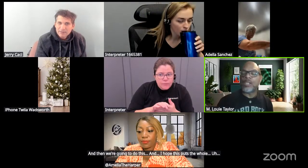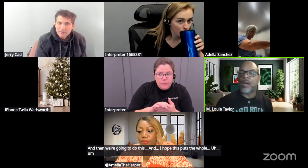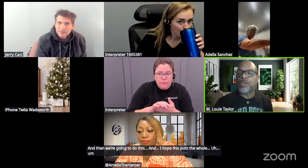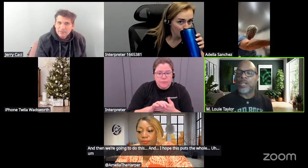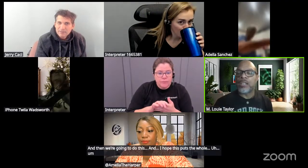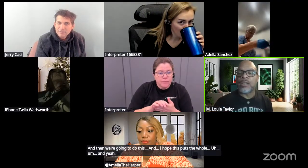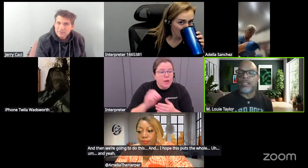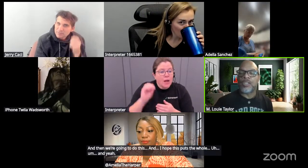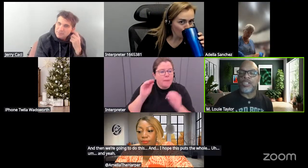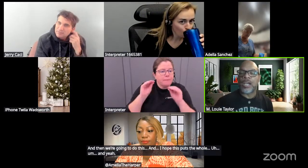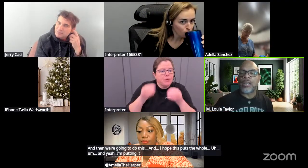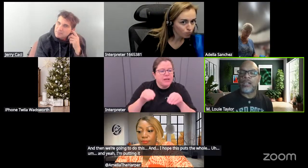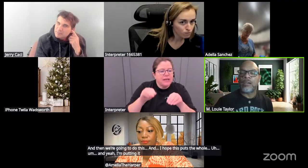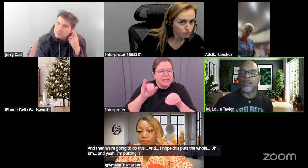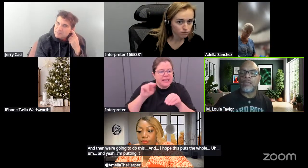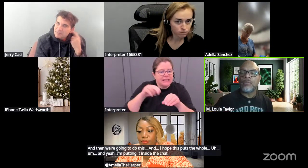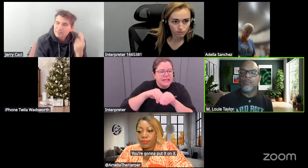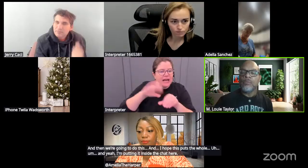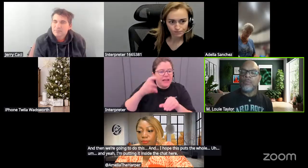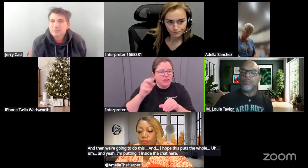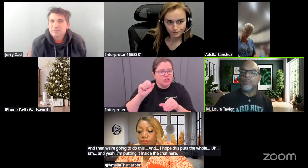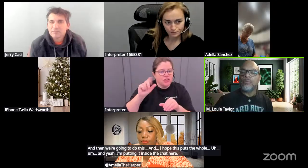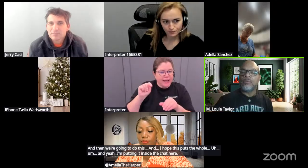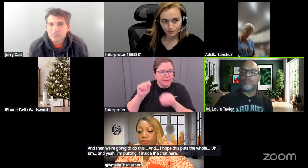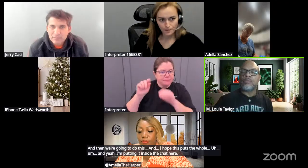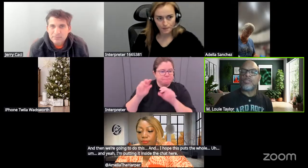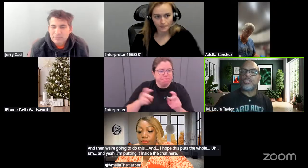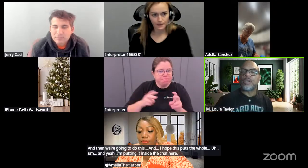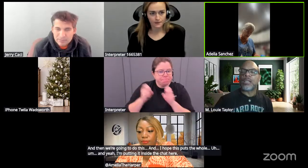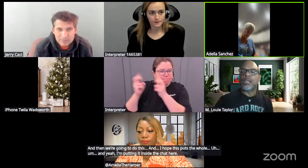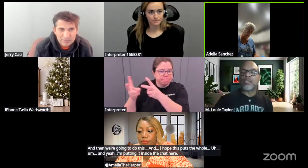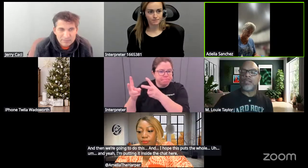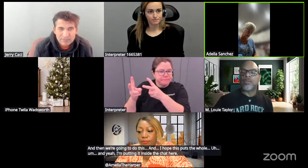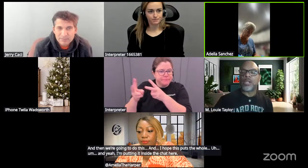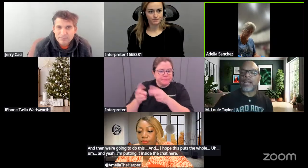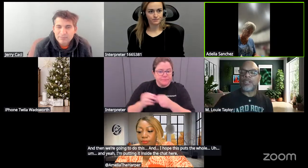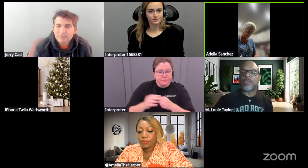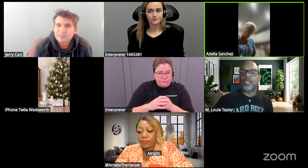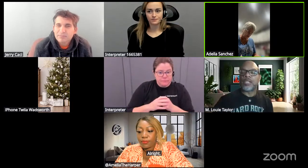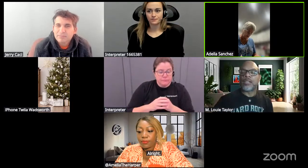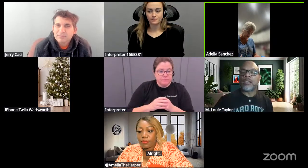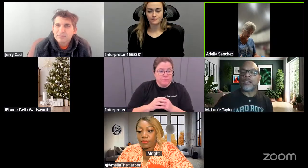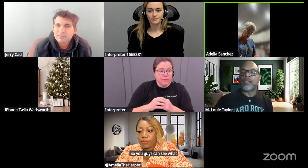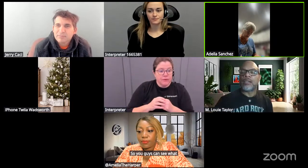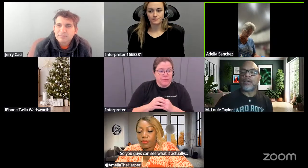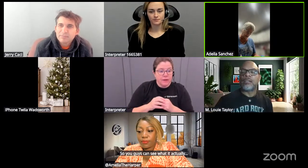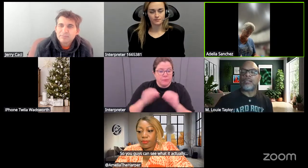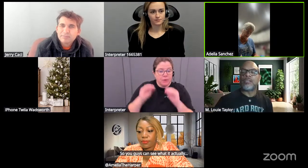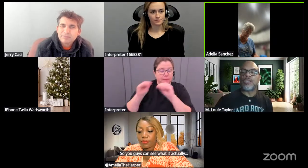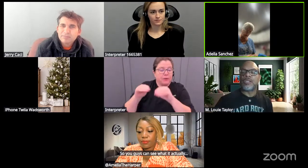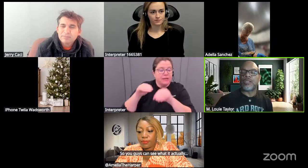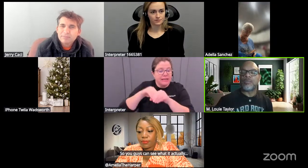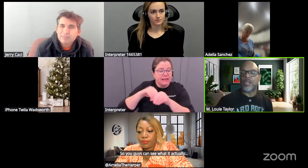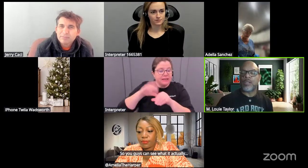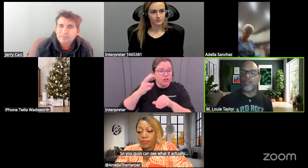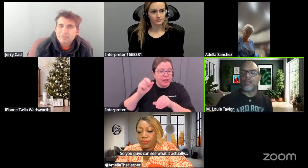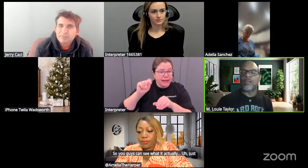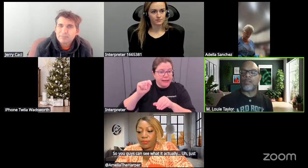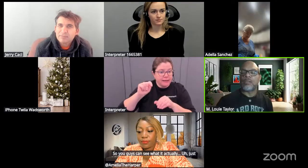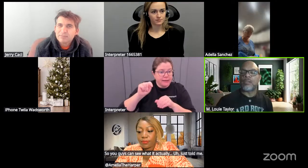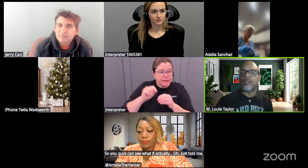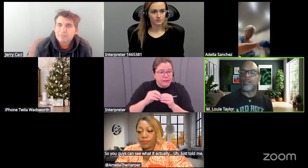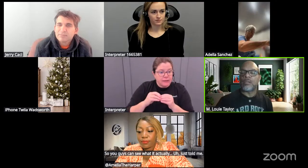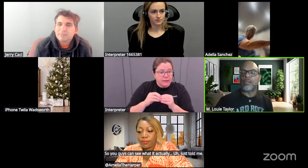and yeah, I'm putting it inside the chat here so Or you guys put can it see on? what it actually just told me.